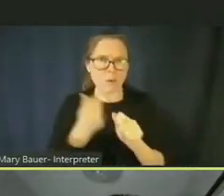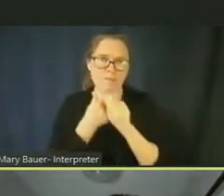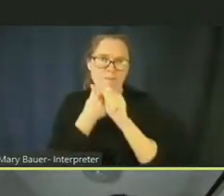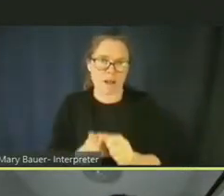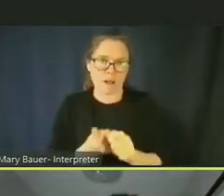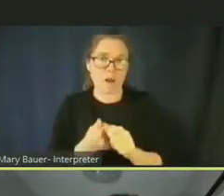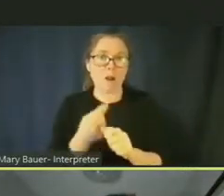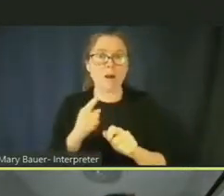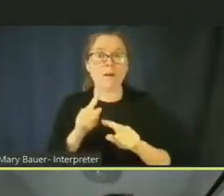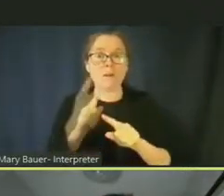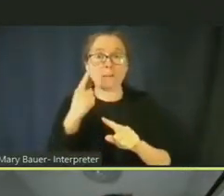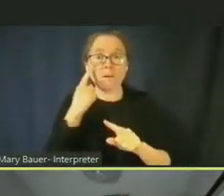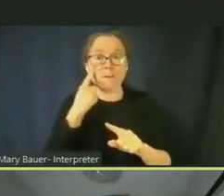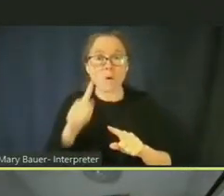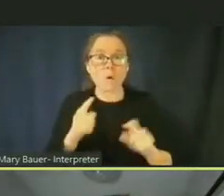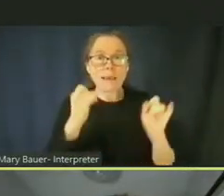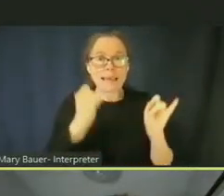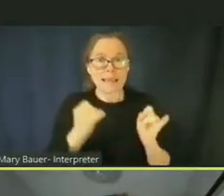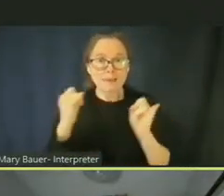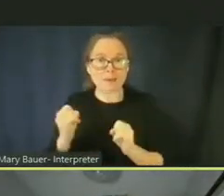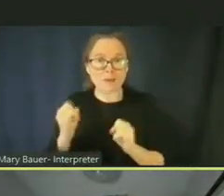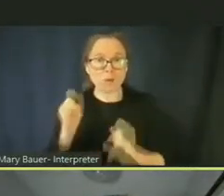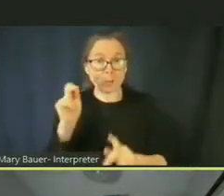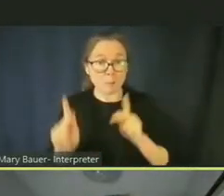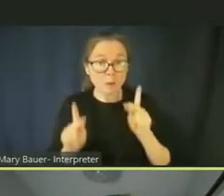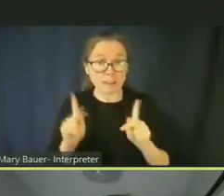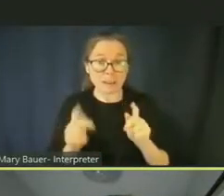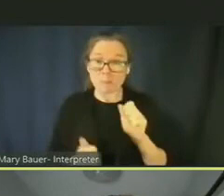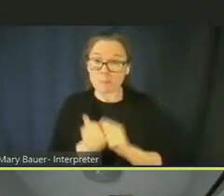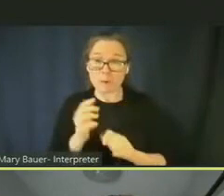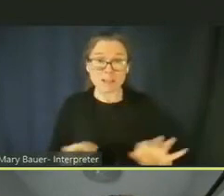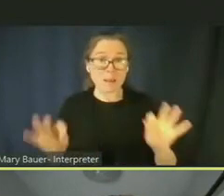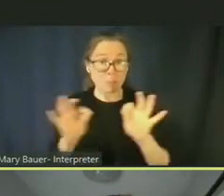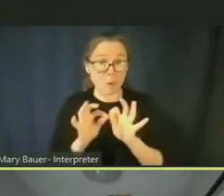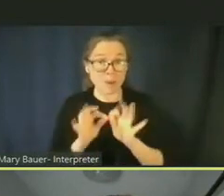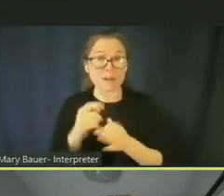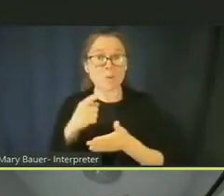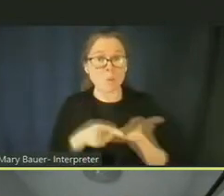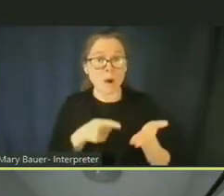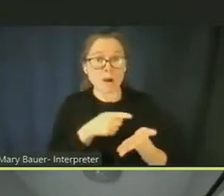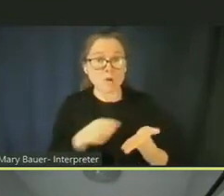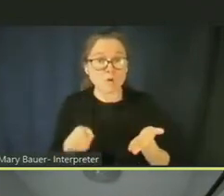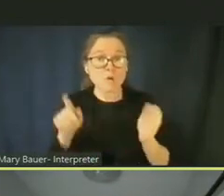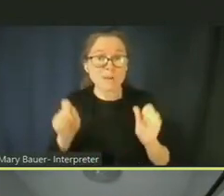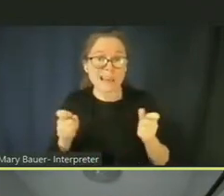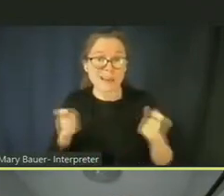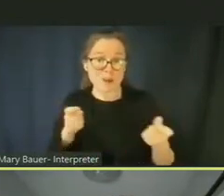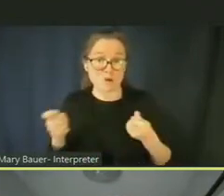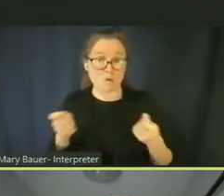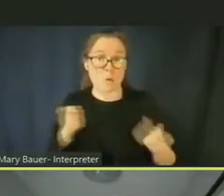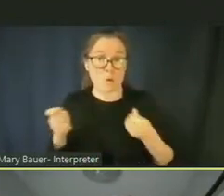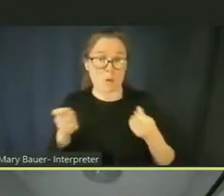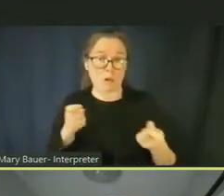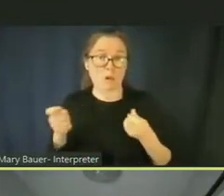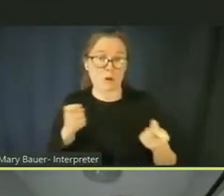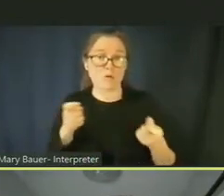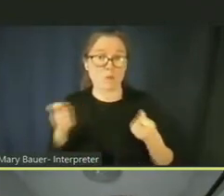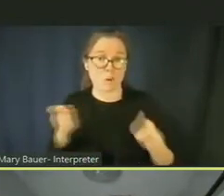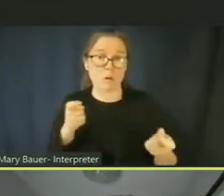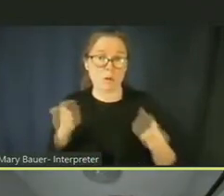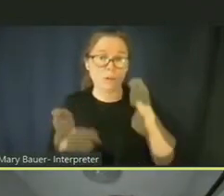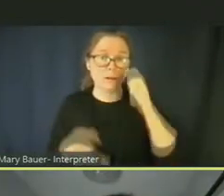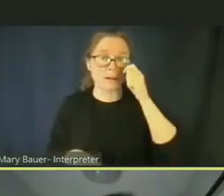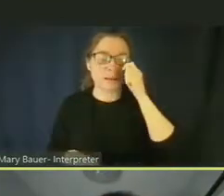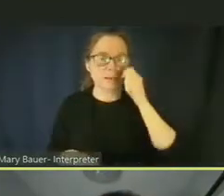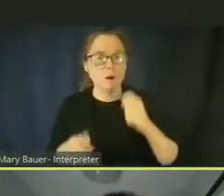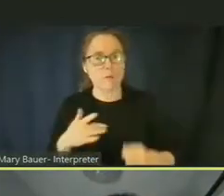individual person, what is really most important, I think, is what you have control of. If you're able to maintain that, I think that gives me some peace of mind